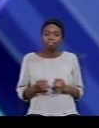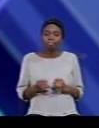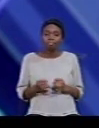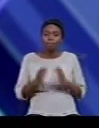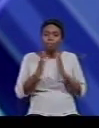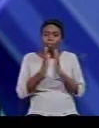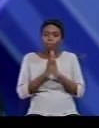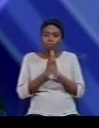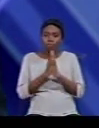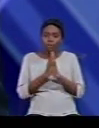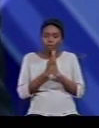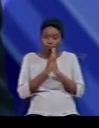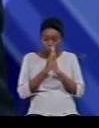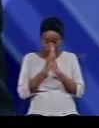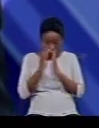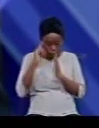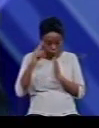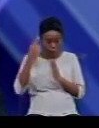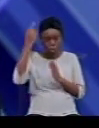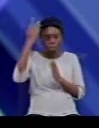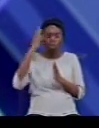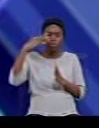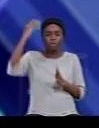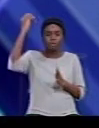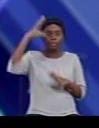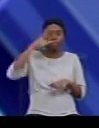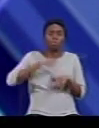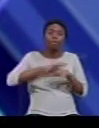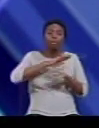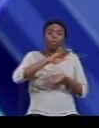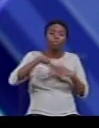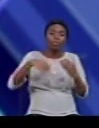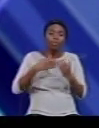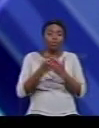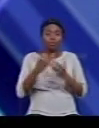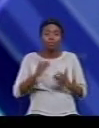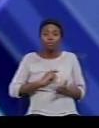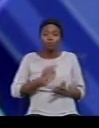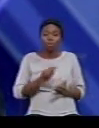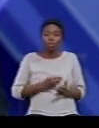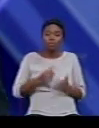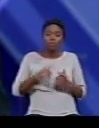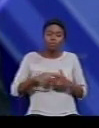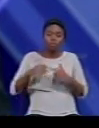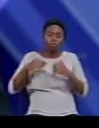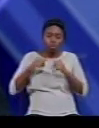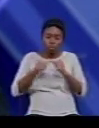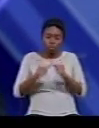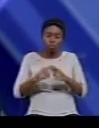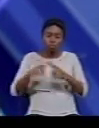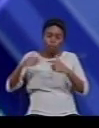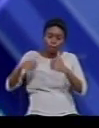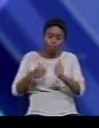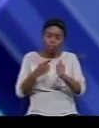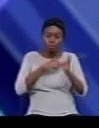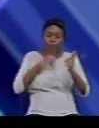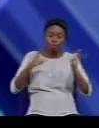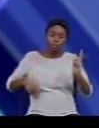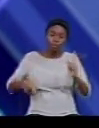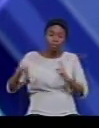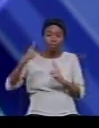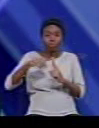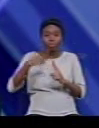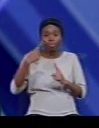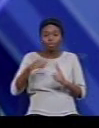Pray for increase in God's grace upon every one of us to keep following the Lord till the very end.